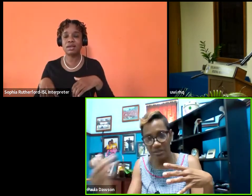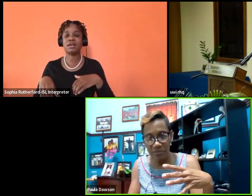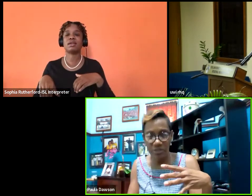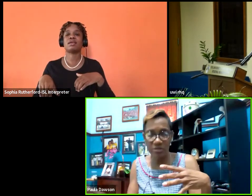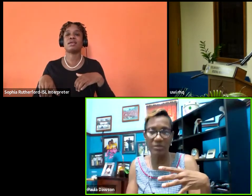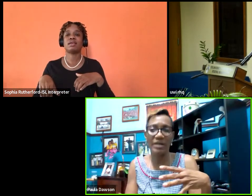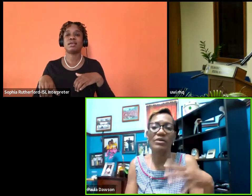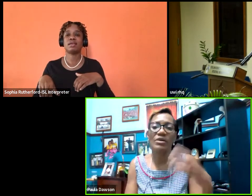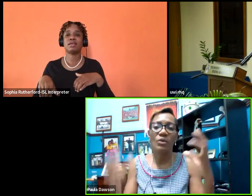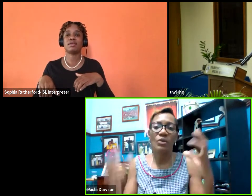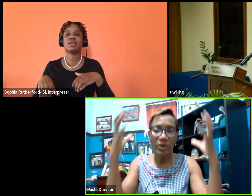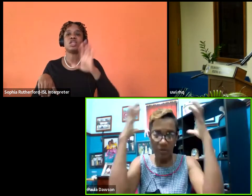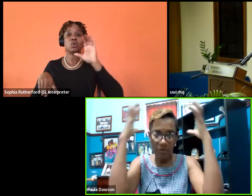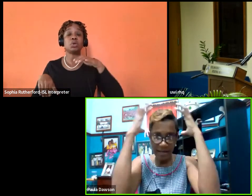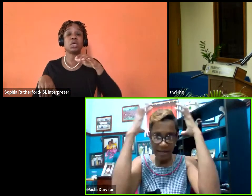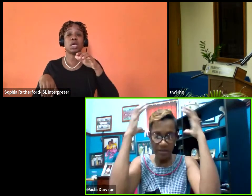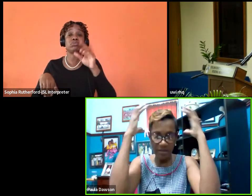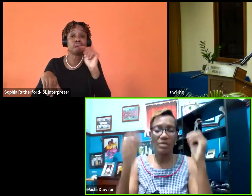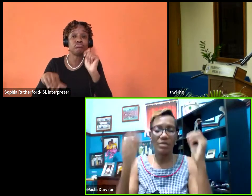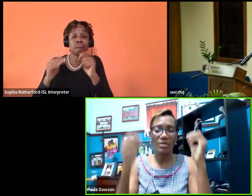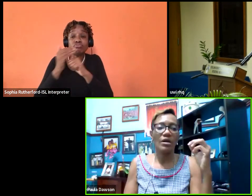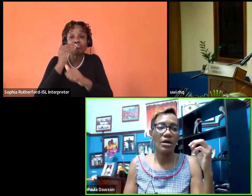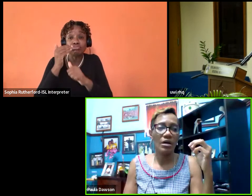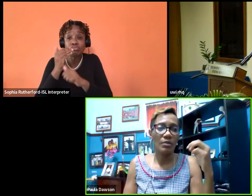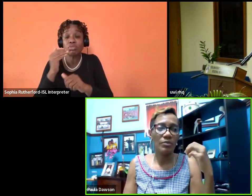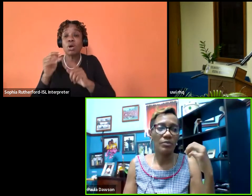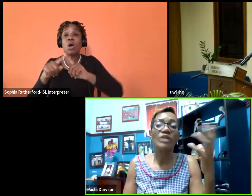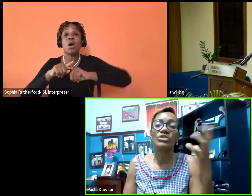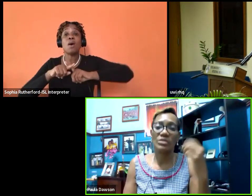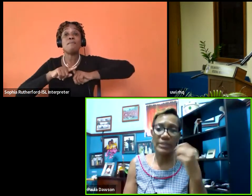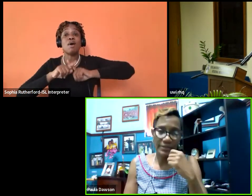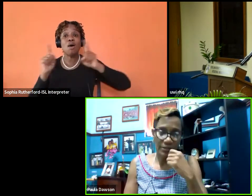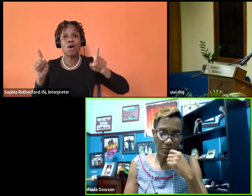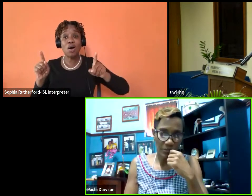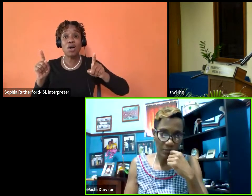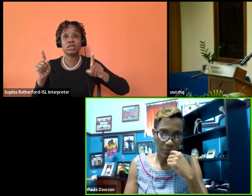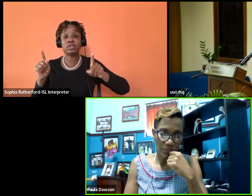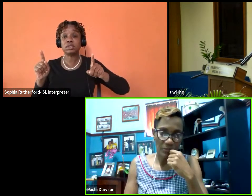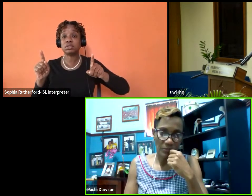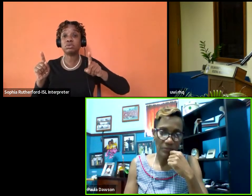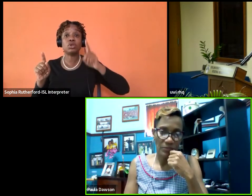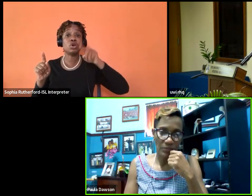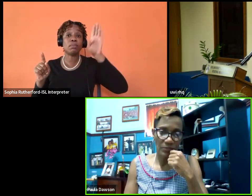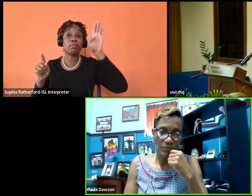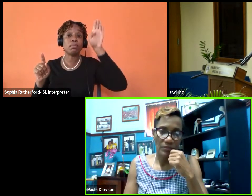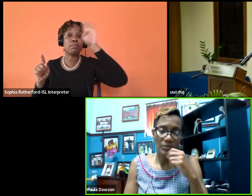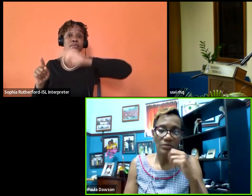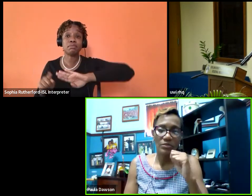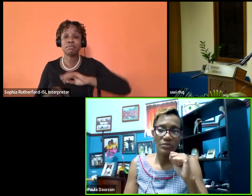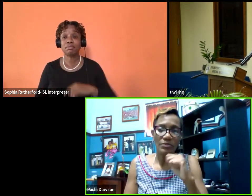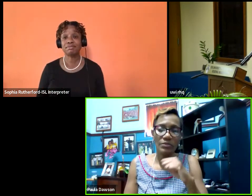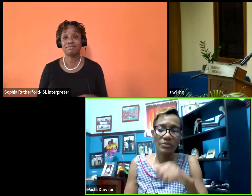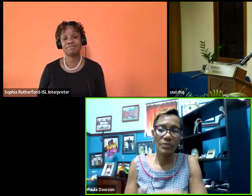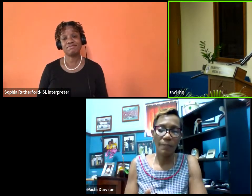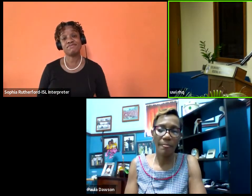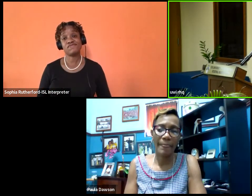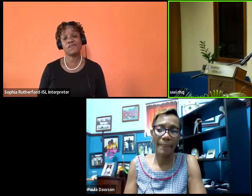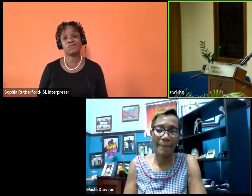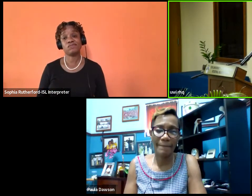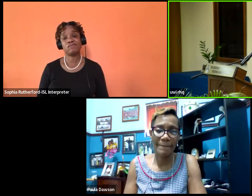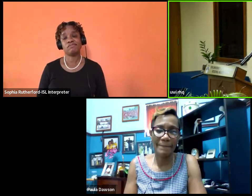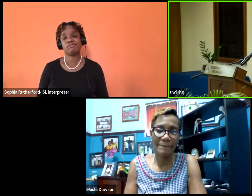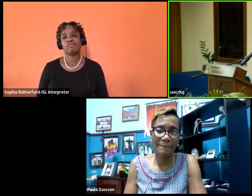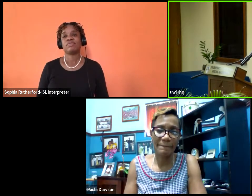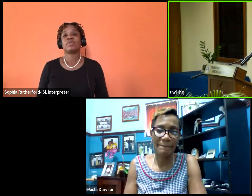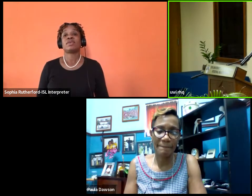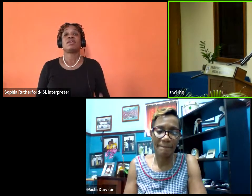can still empty your bladder without having consciousness. Okay. All right. Thank